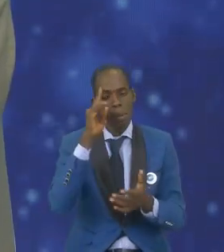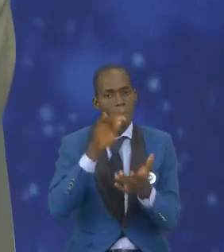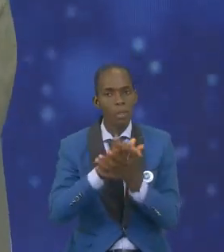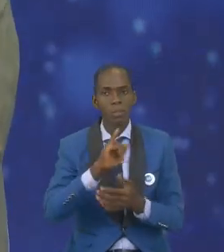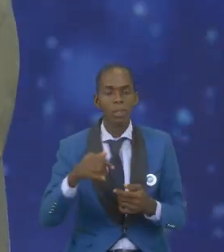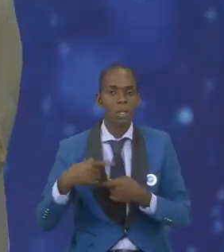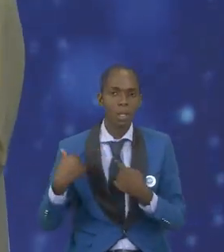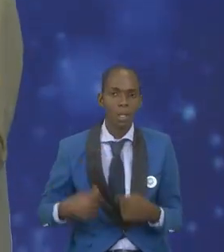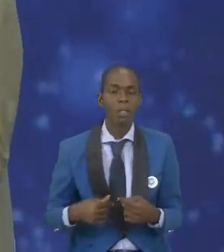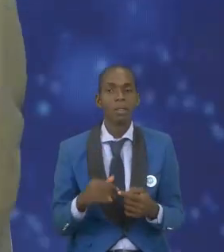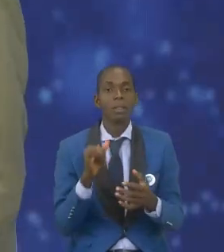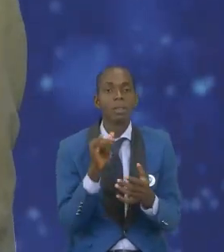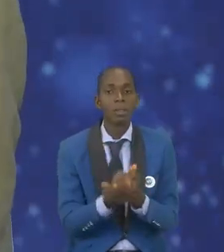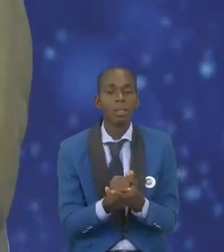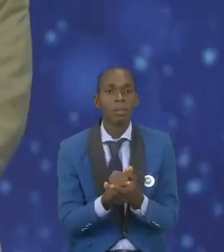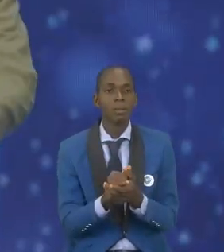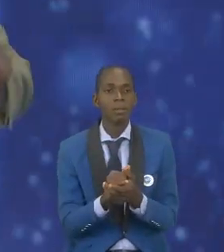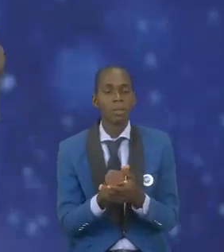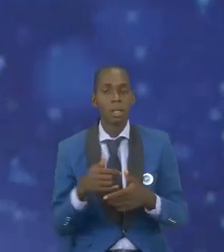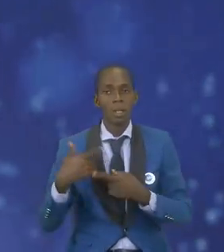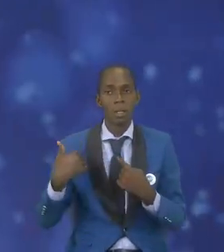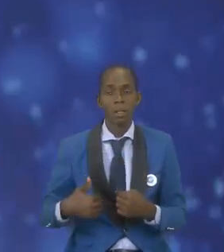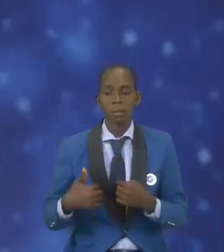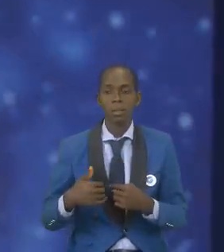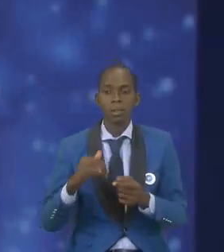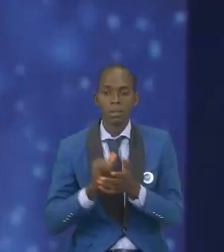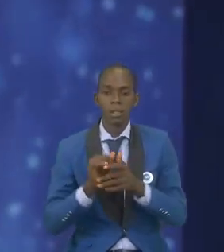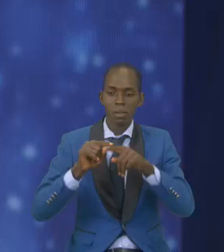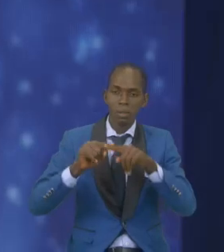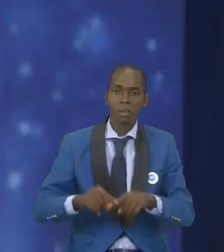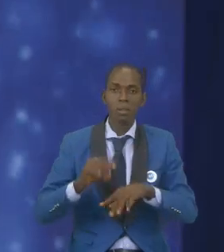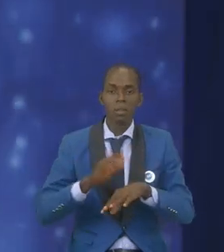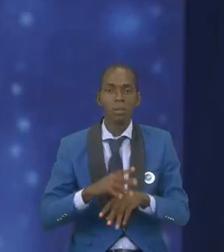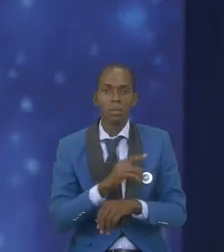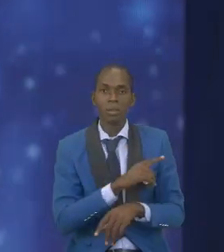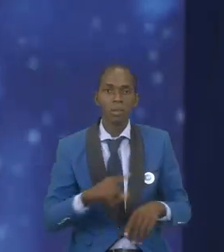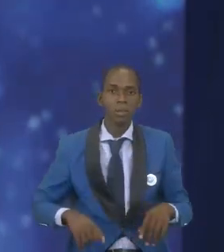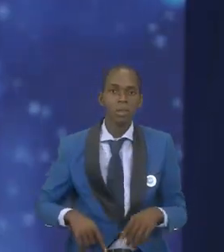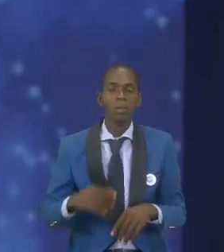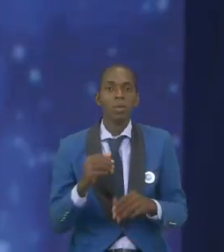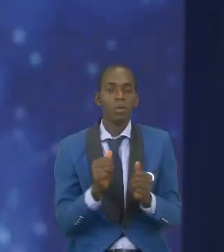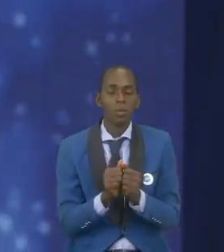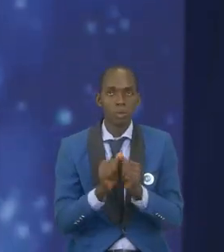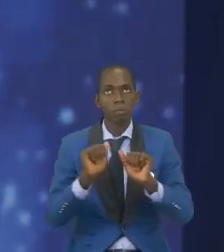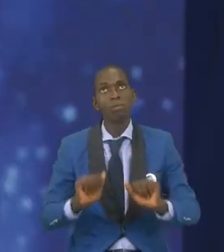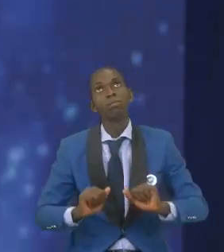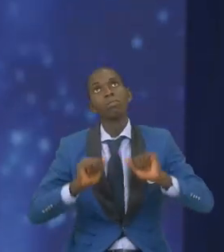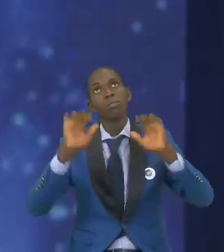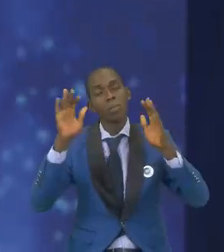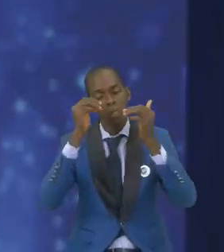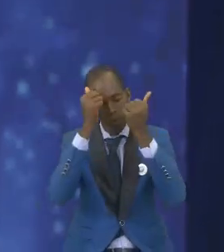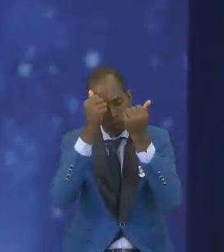heart, that leaned on the Lord with submissive dedication. Let what